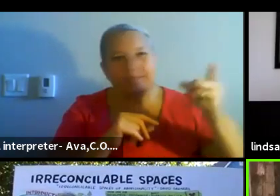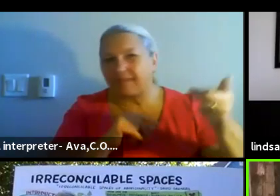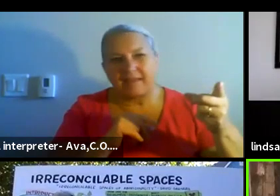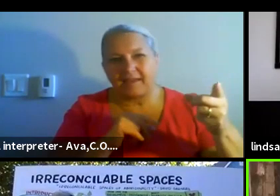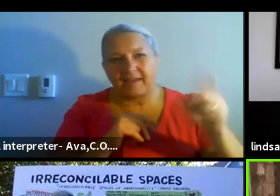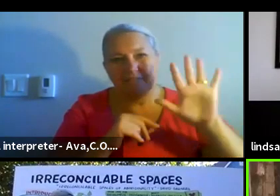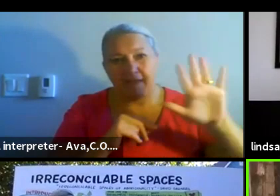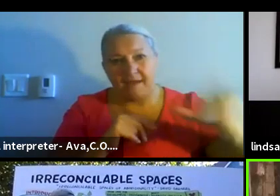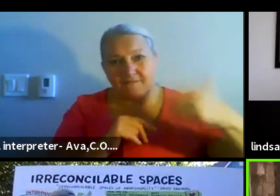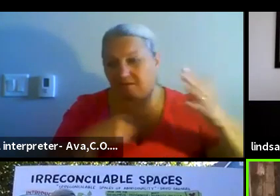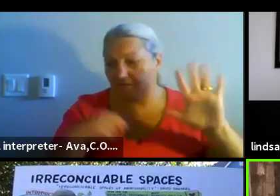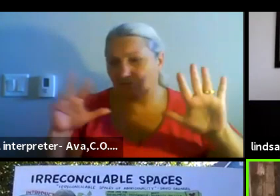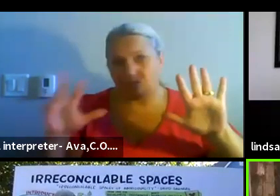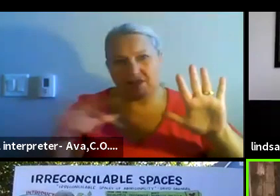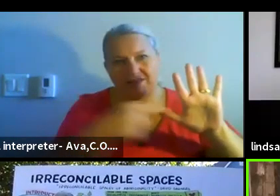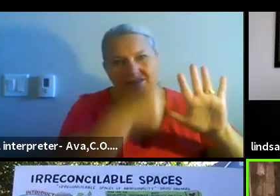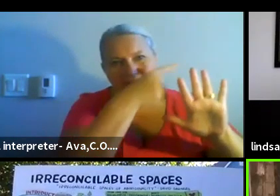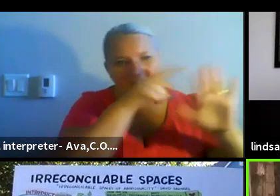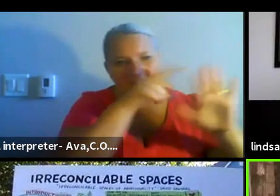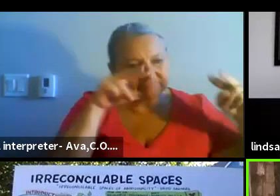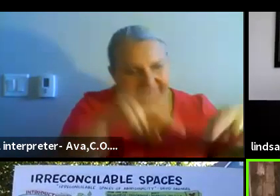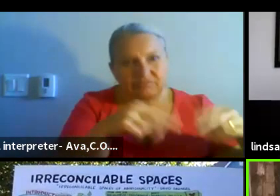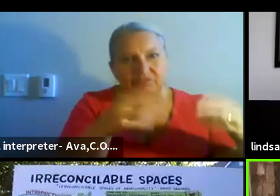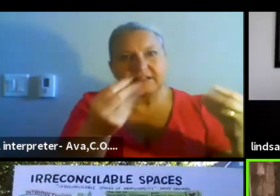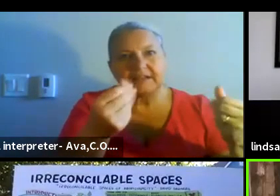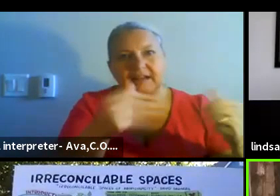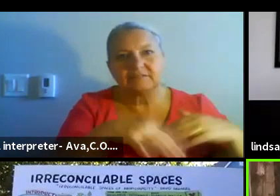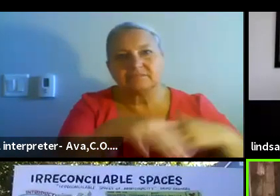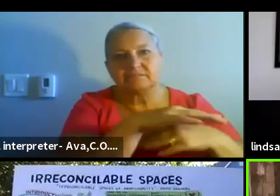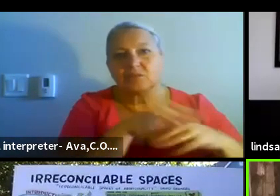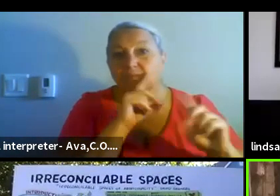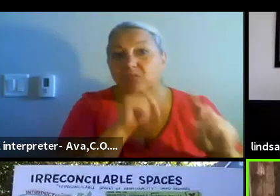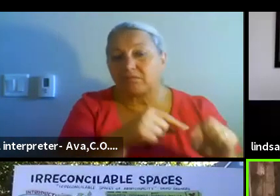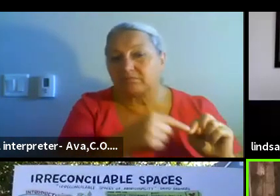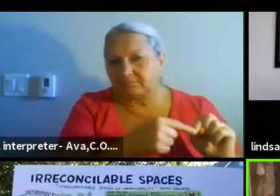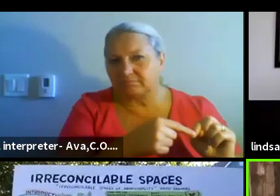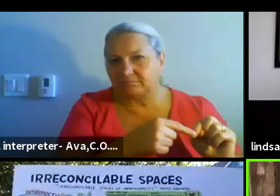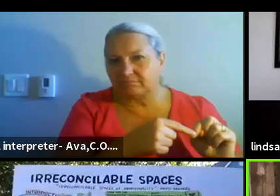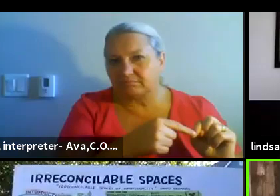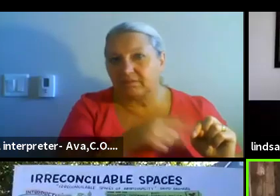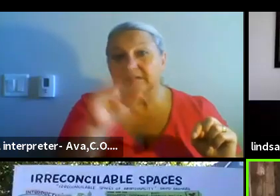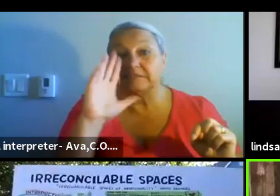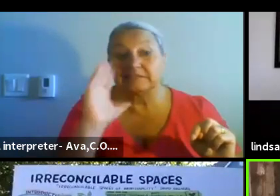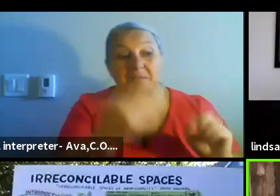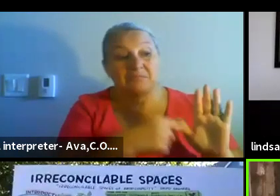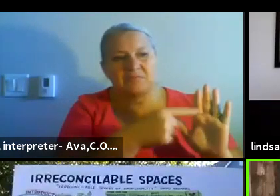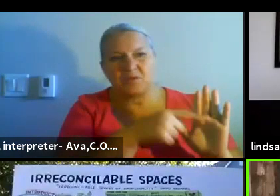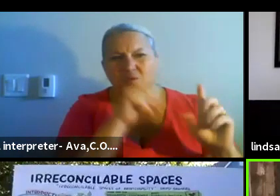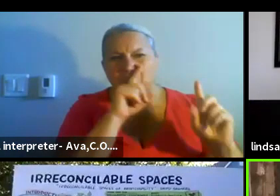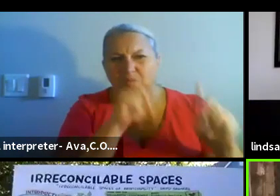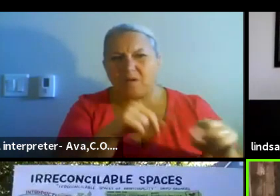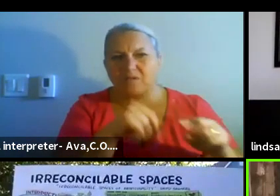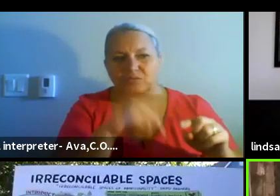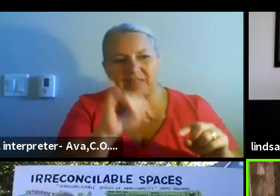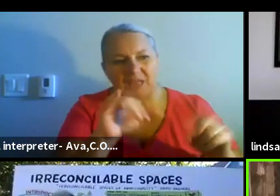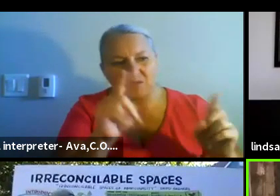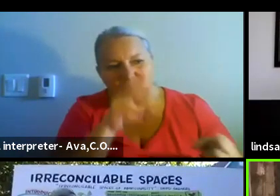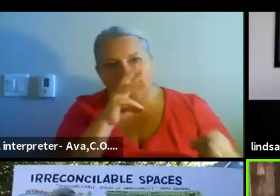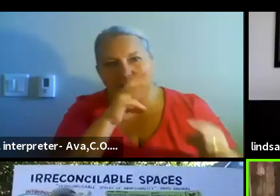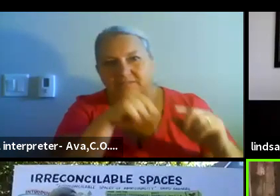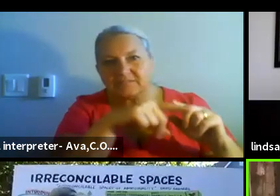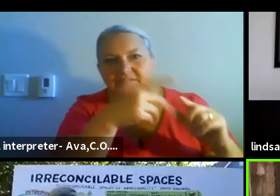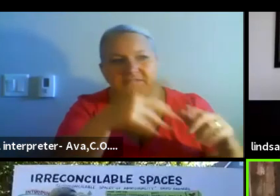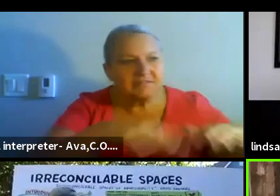they responded, the Indigenous artists were responding to the buried waters, to the